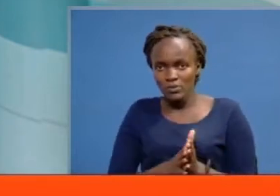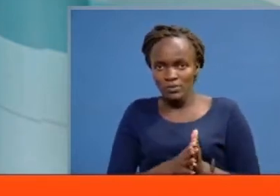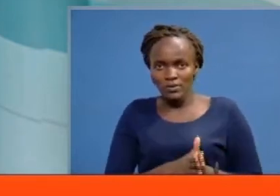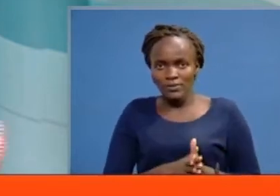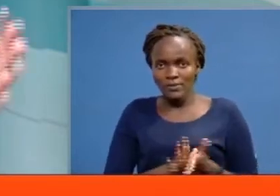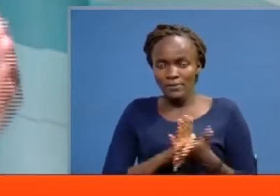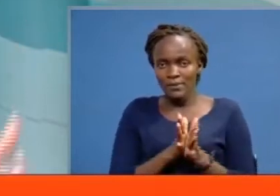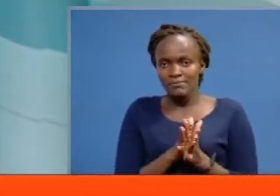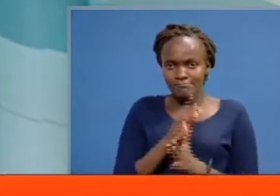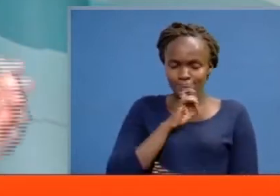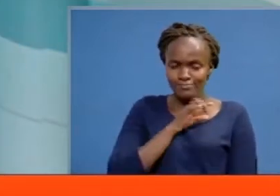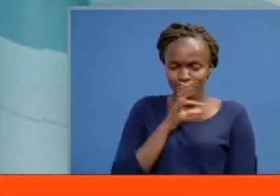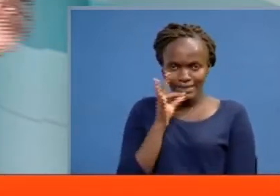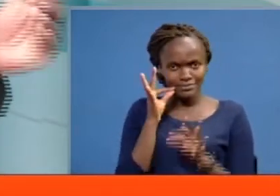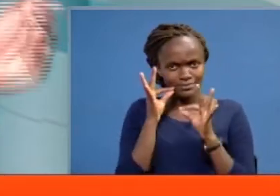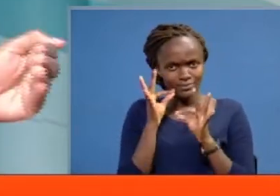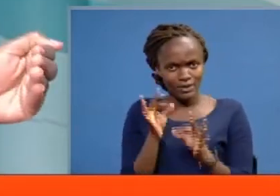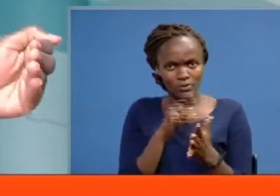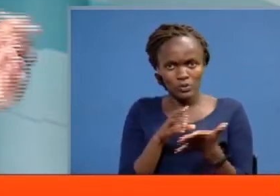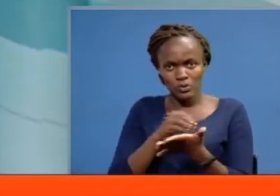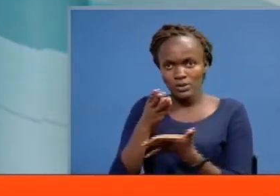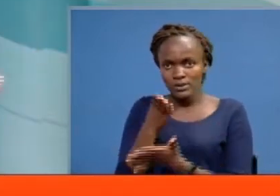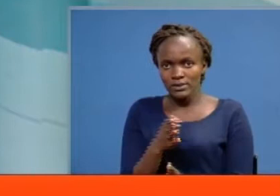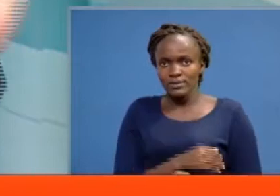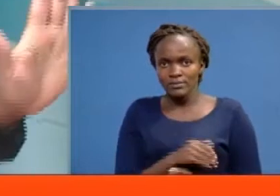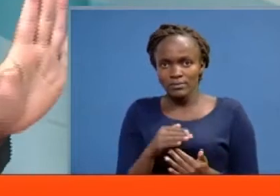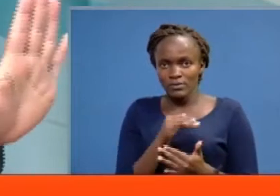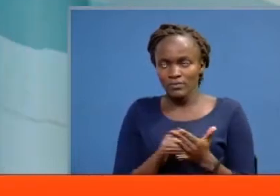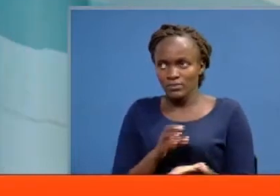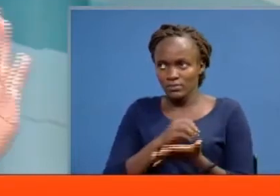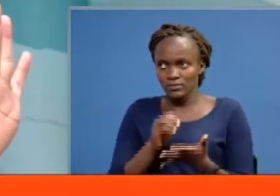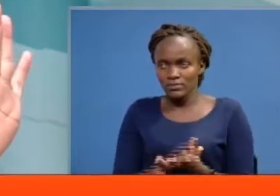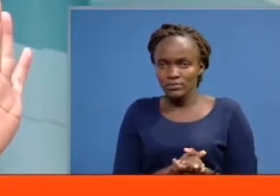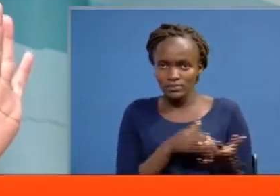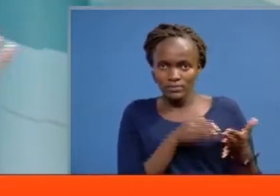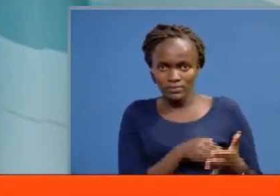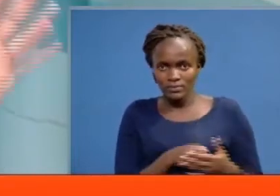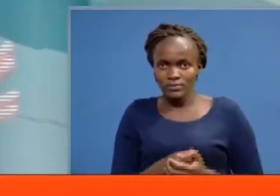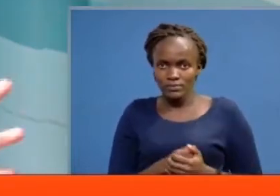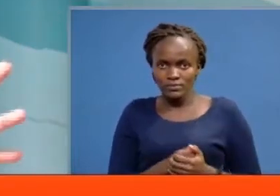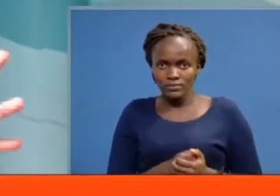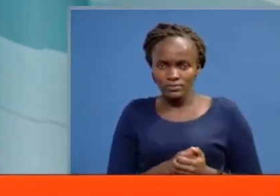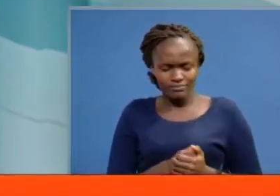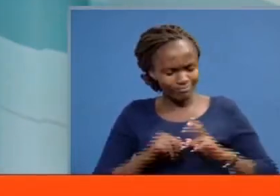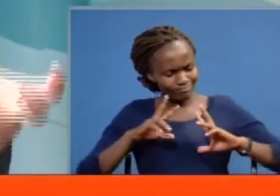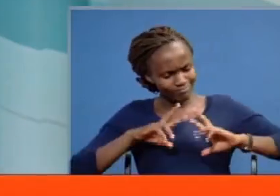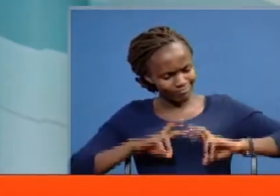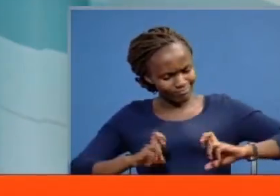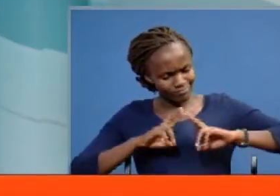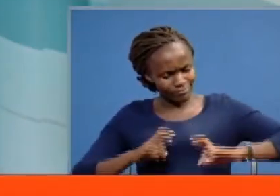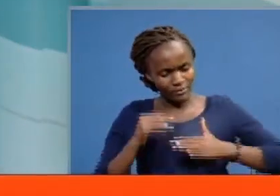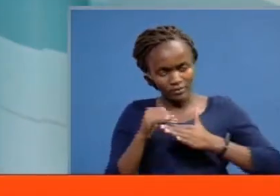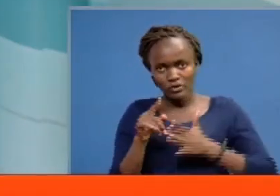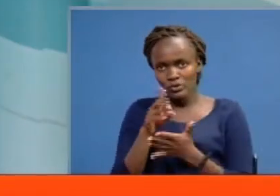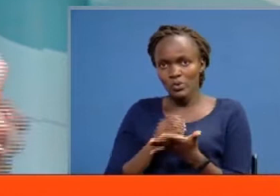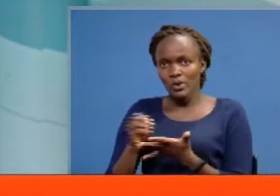should be very keen on your brand. What you write there, before you even write, stop, analyze it before even